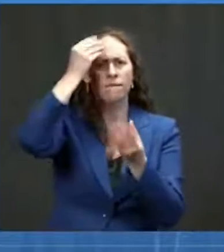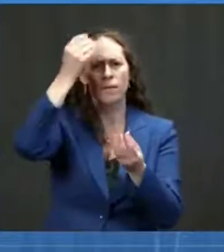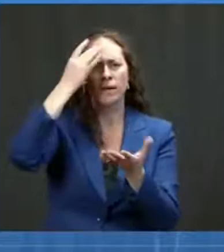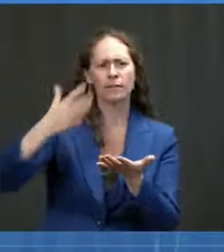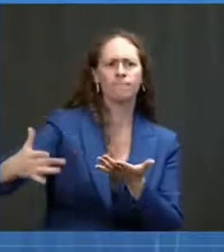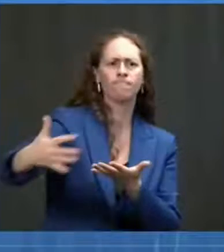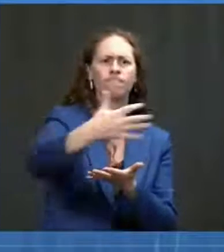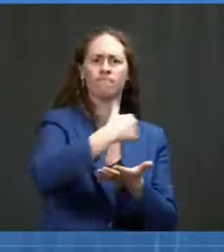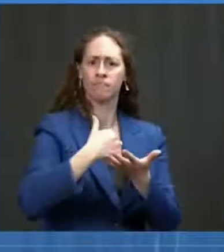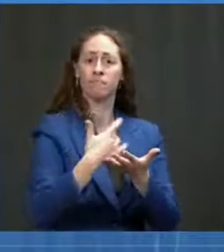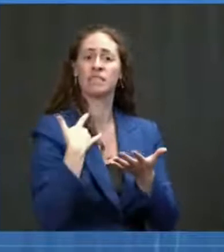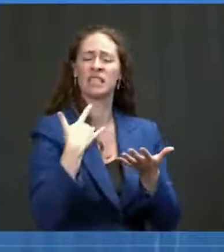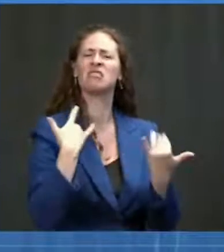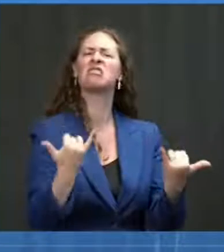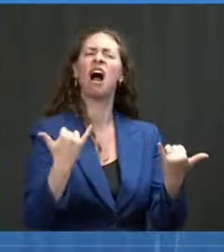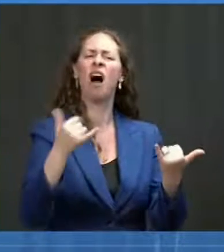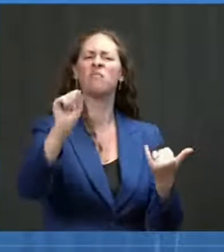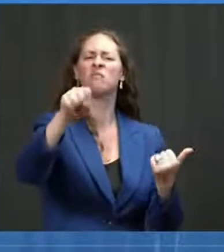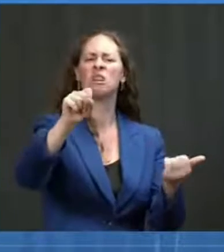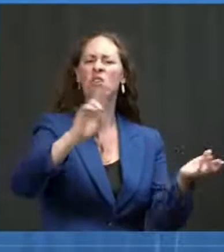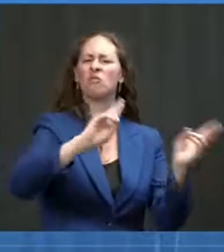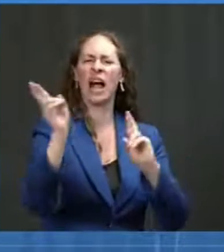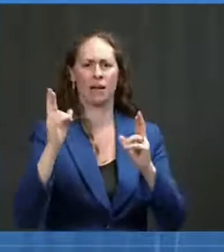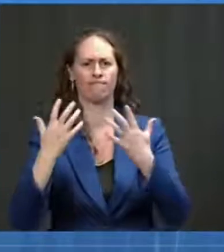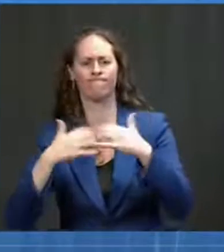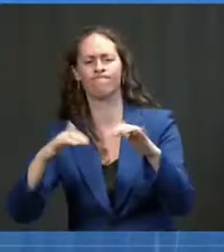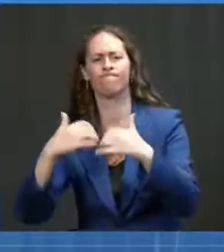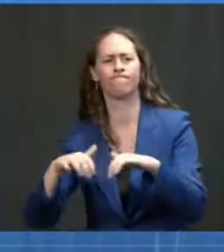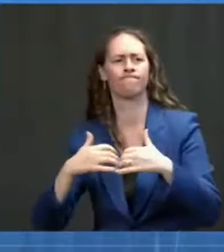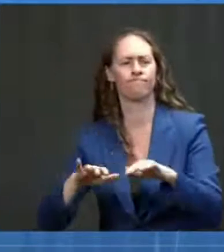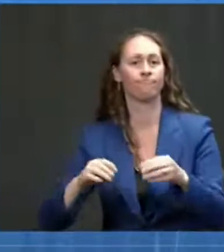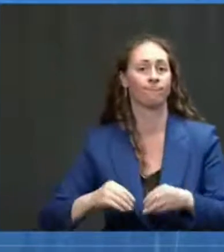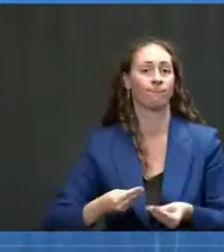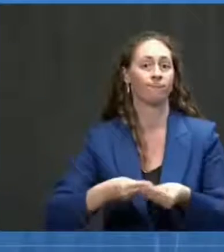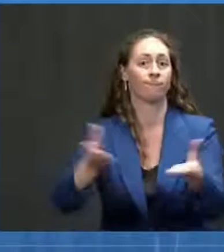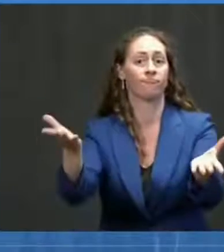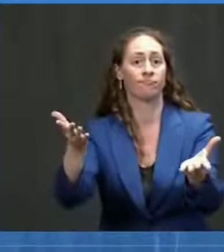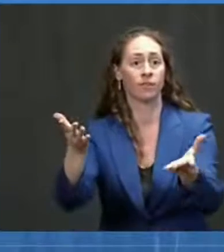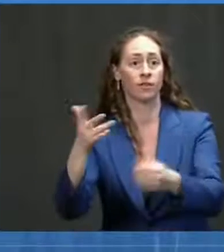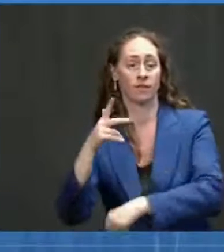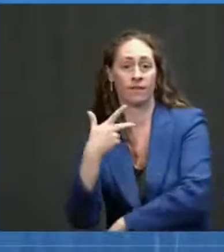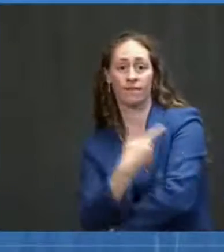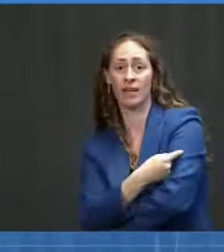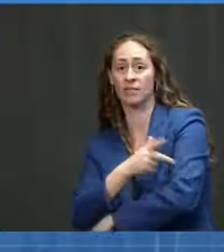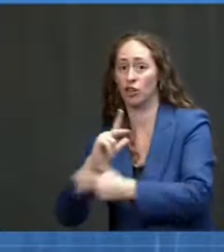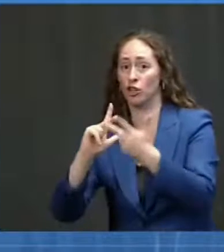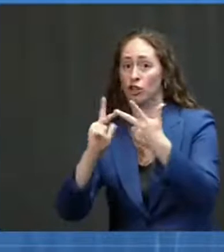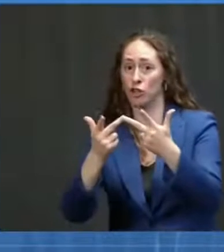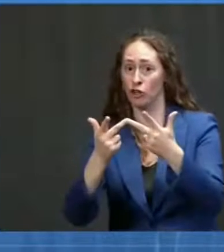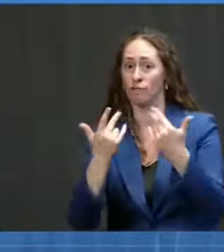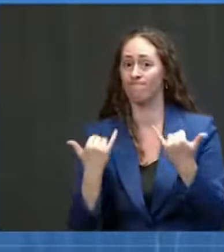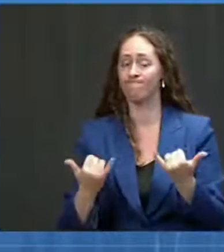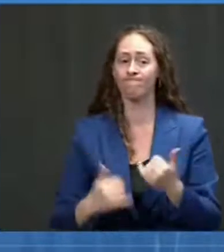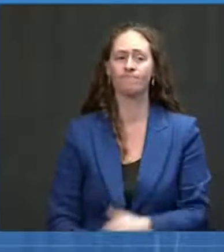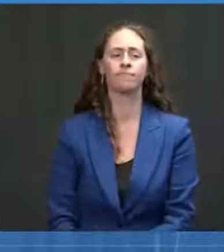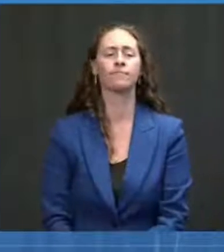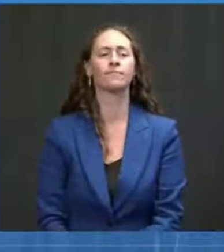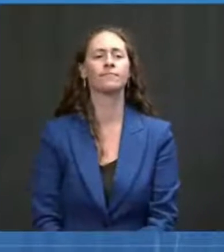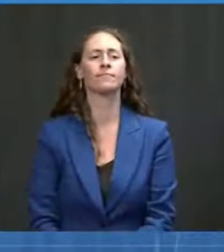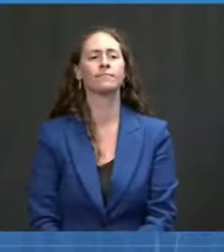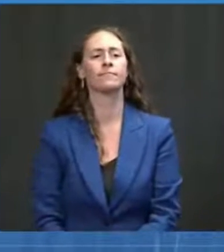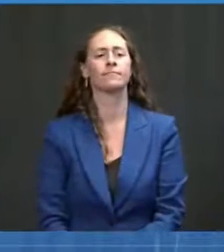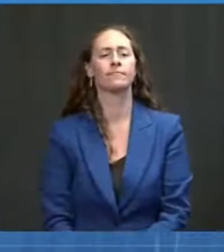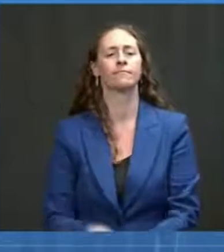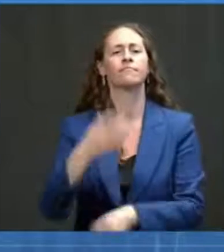out a plan for COVID-19 boosters is now. Recent data makes clear that protection against mild